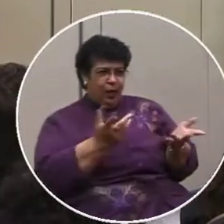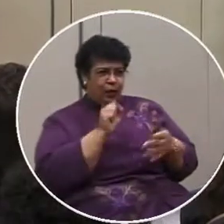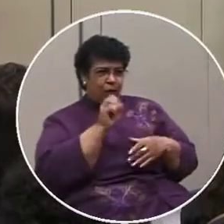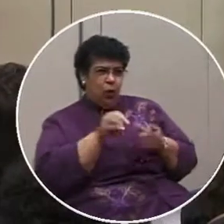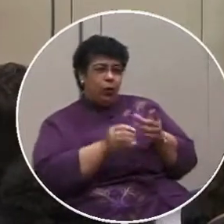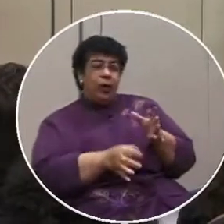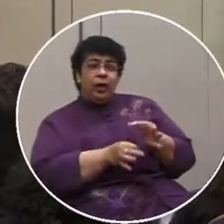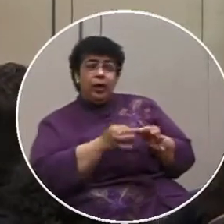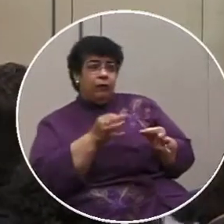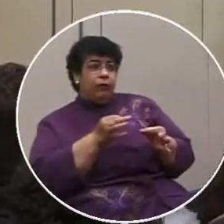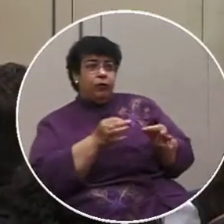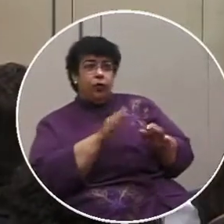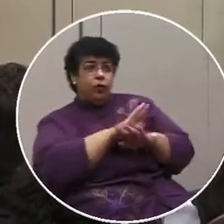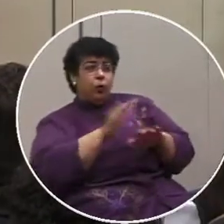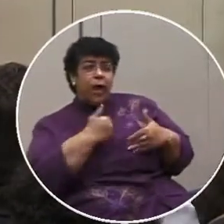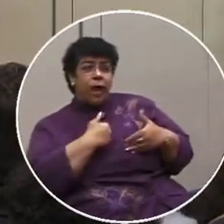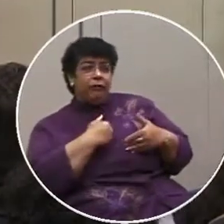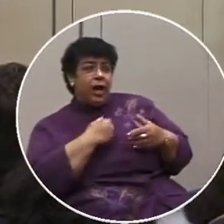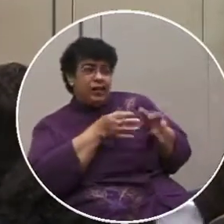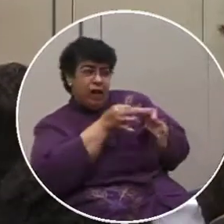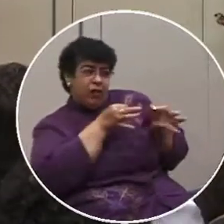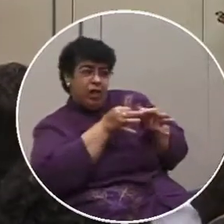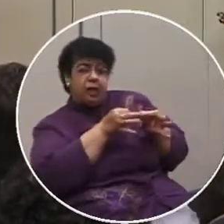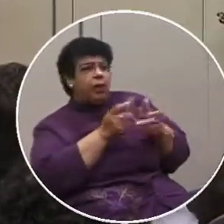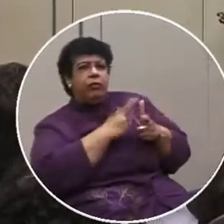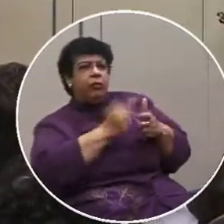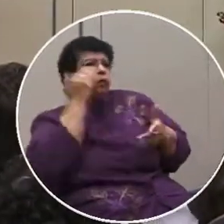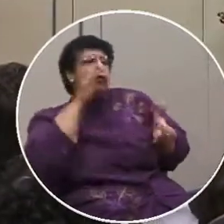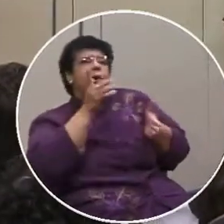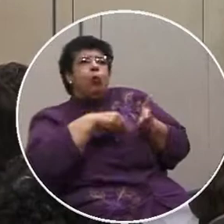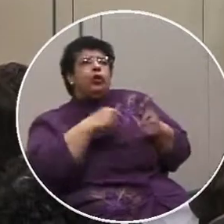of all, we don't know what we're looking for. It's impossible to collect data.